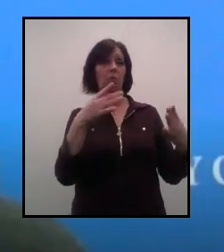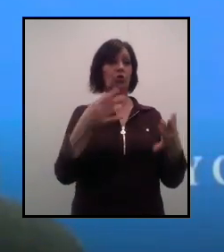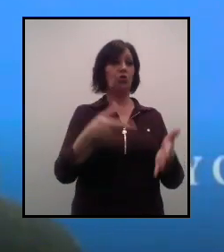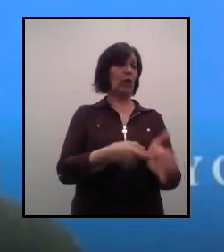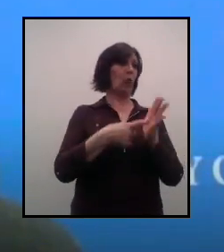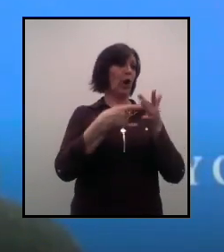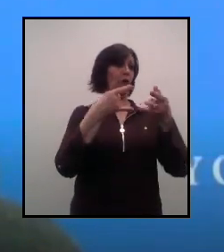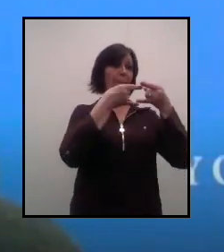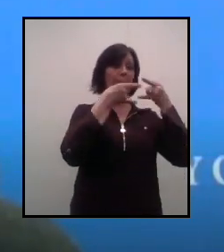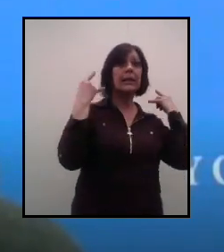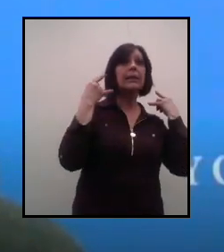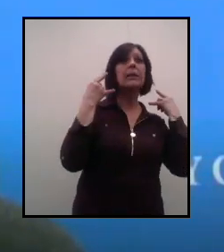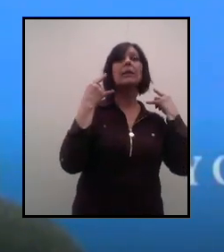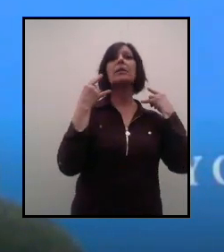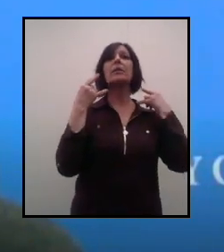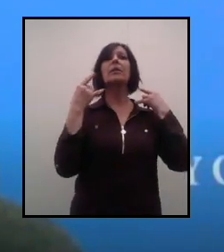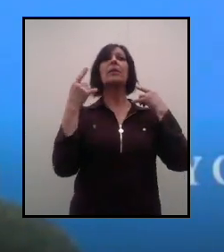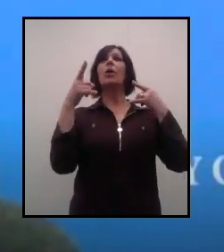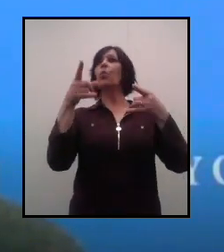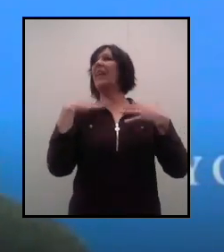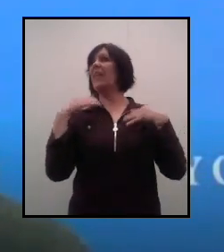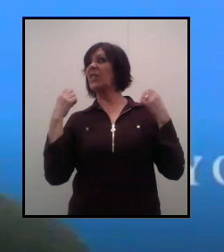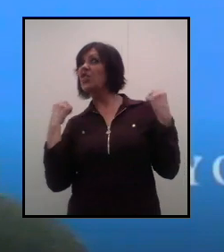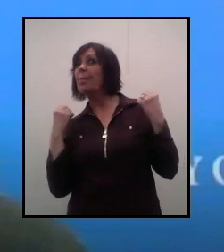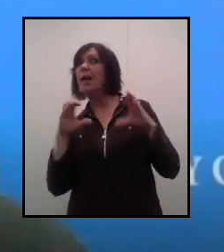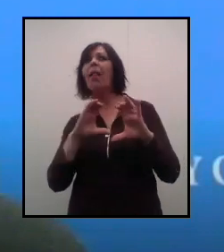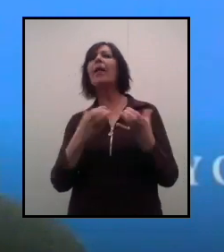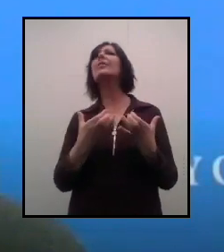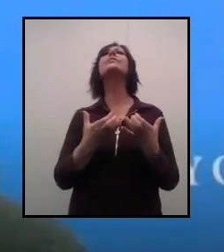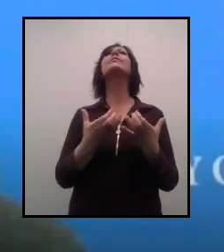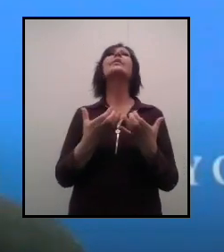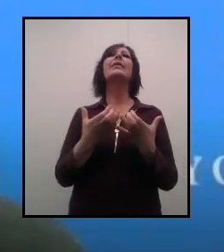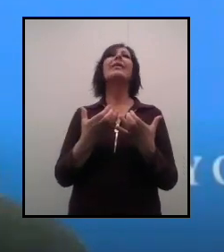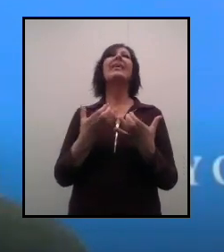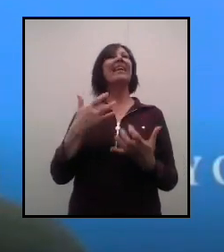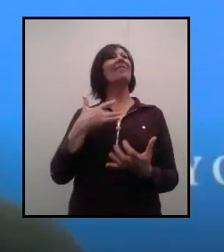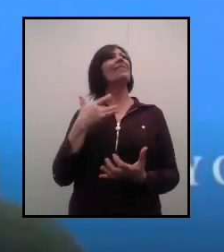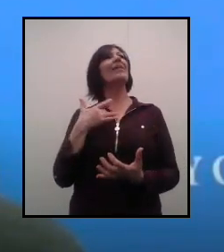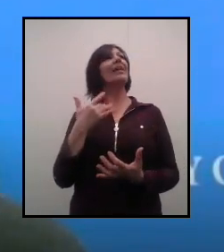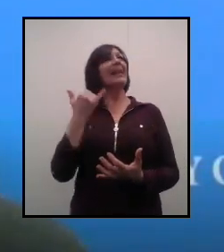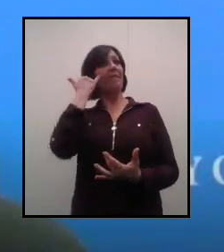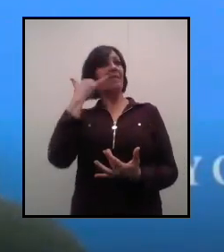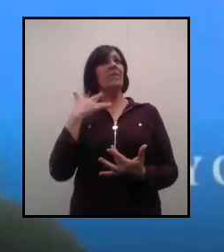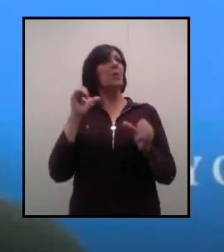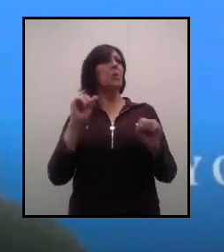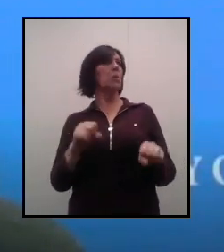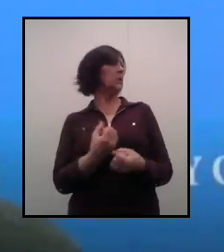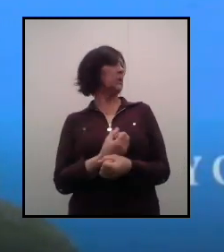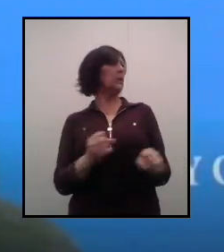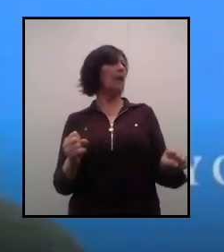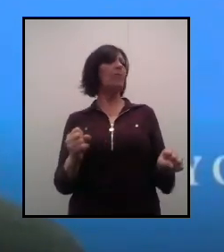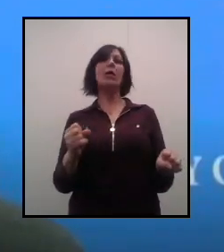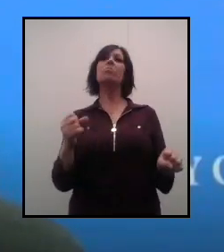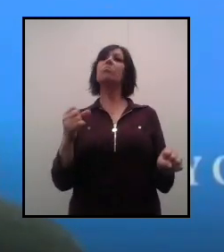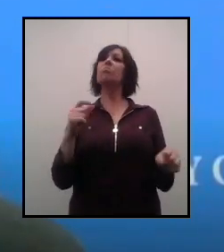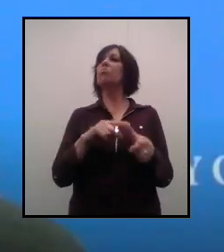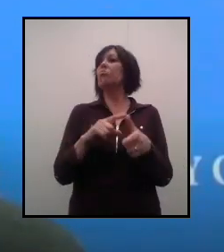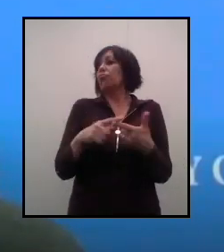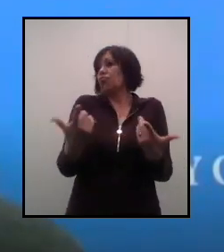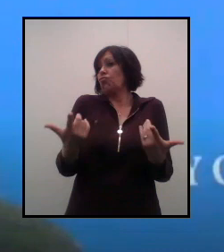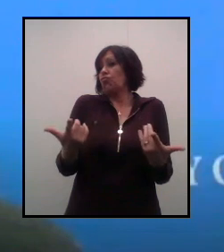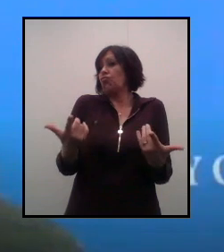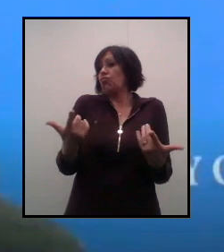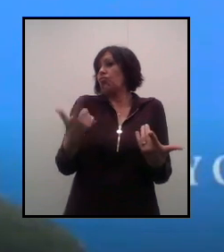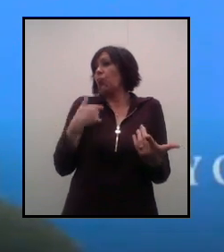masks? Would they have gym class or not? And if they felt that it could be safely done, then I was under the impression that we